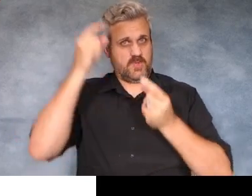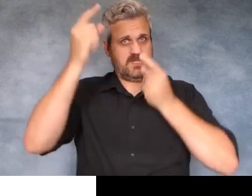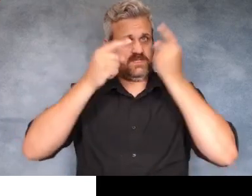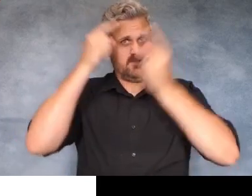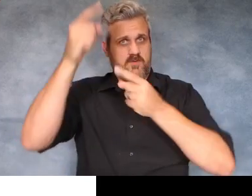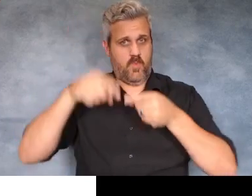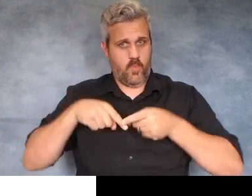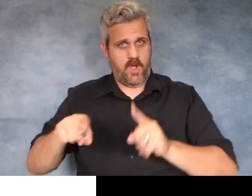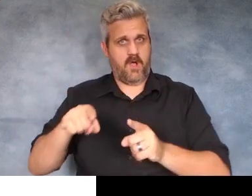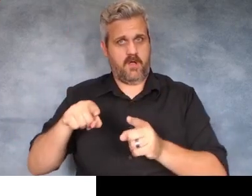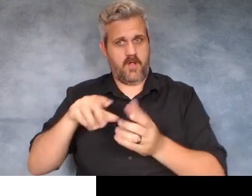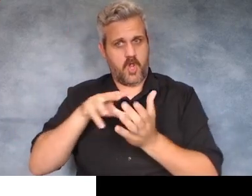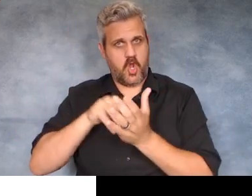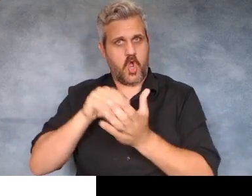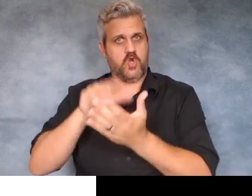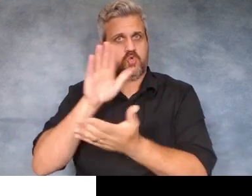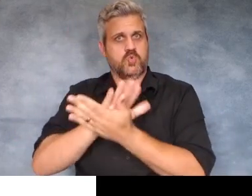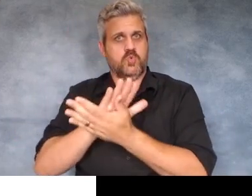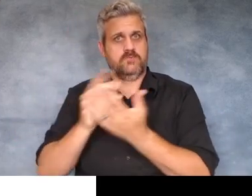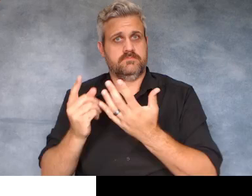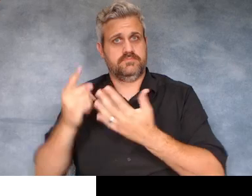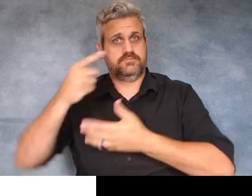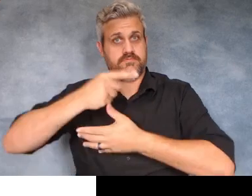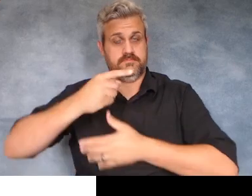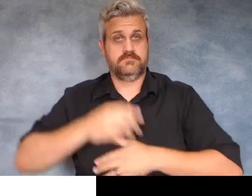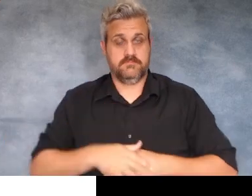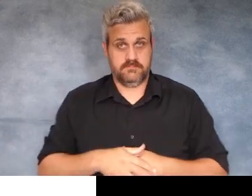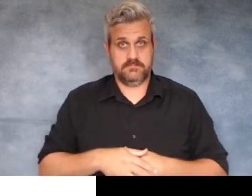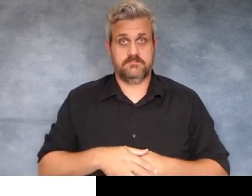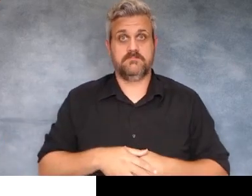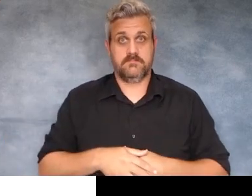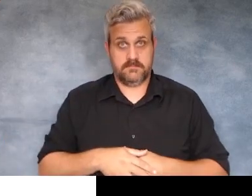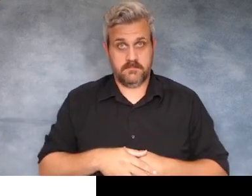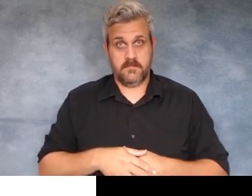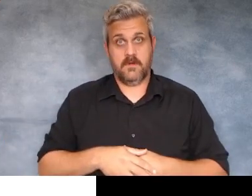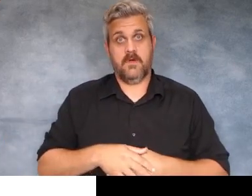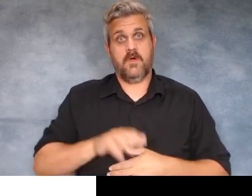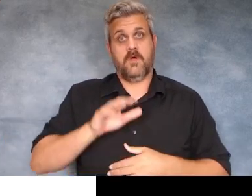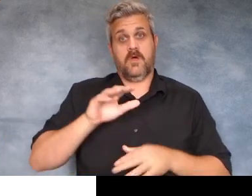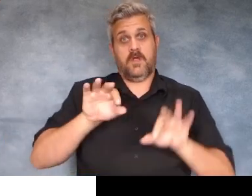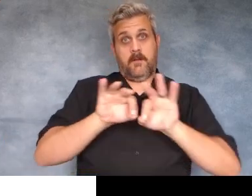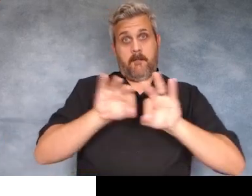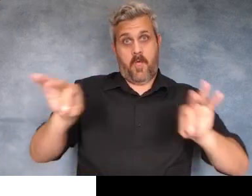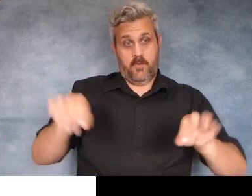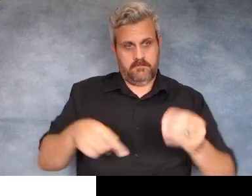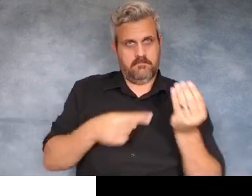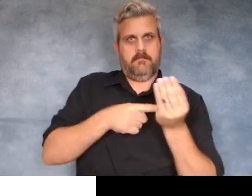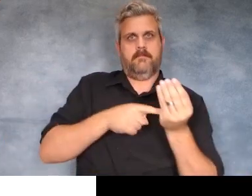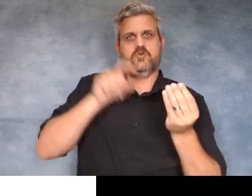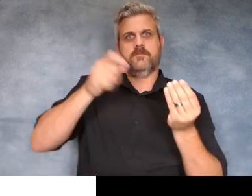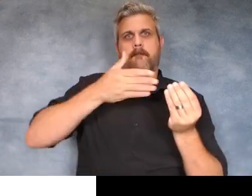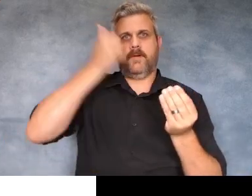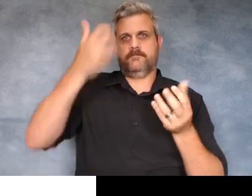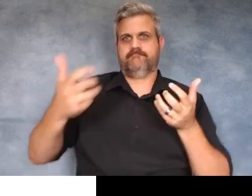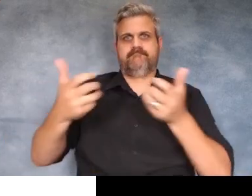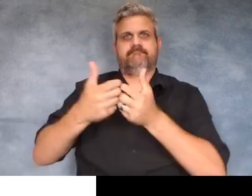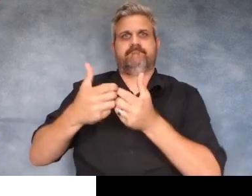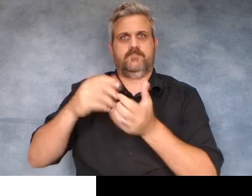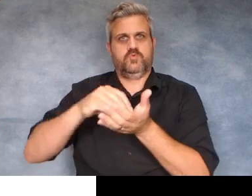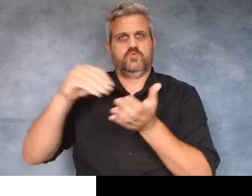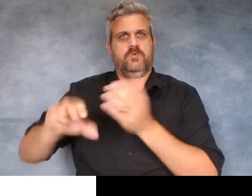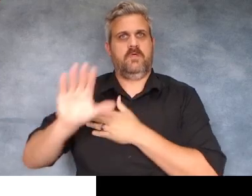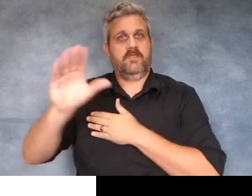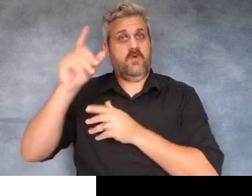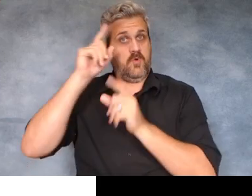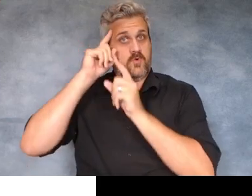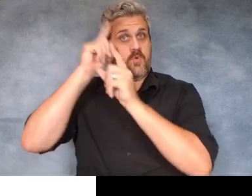throughout their educational career. The diploma that your child earns should be the one best suited to meet the goals they have for